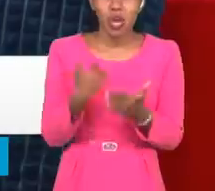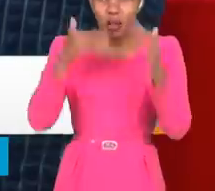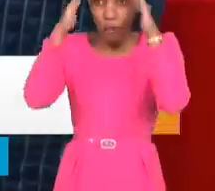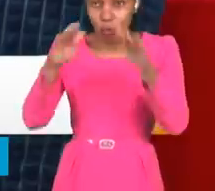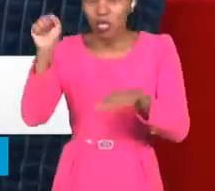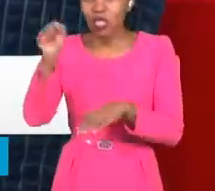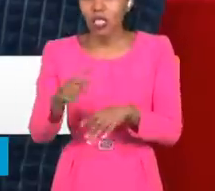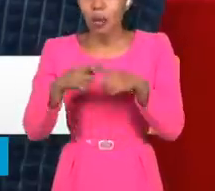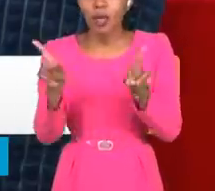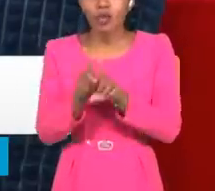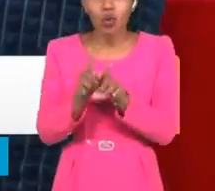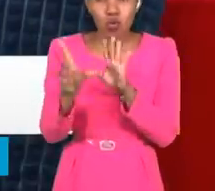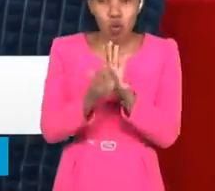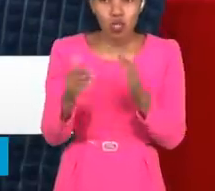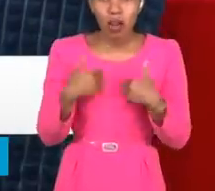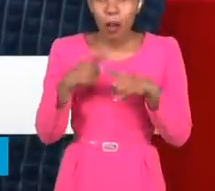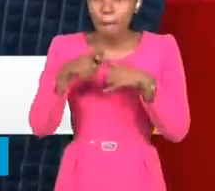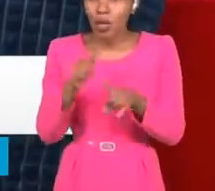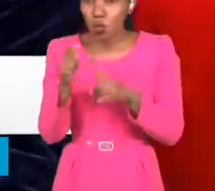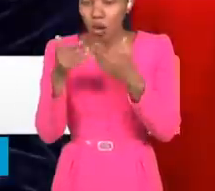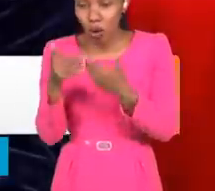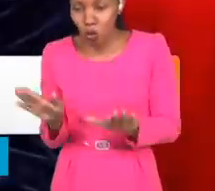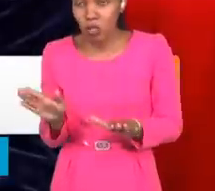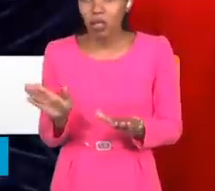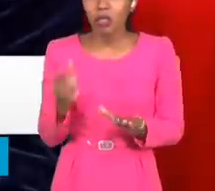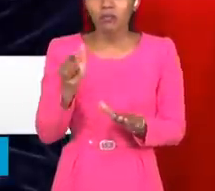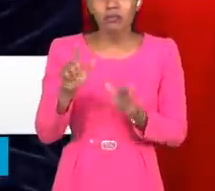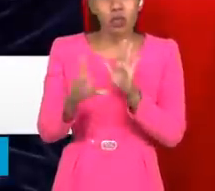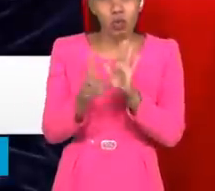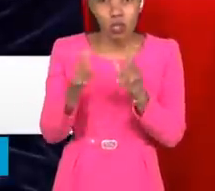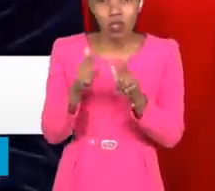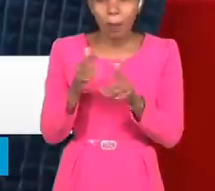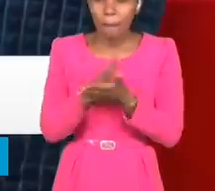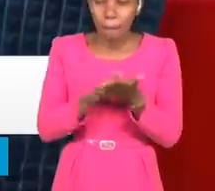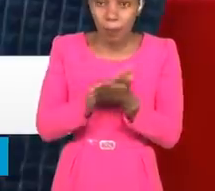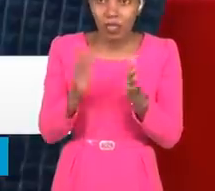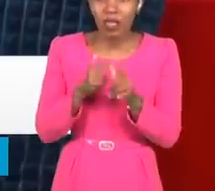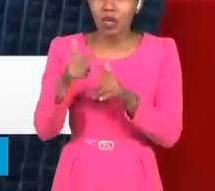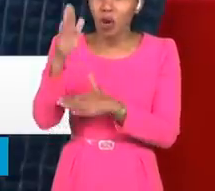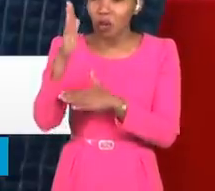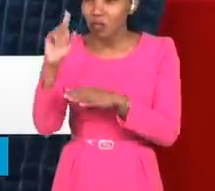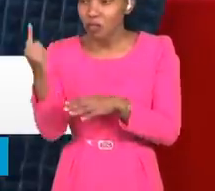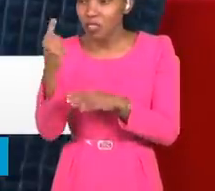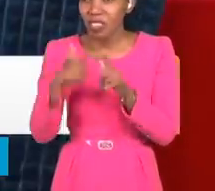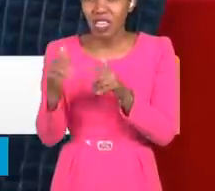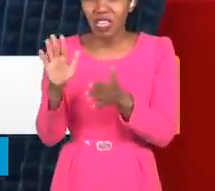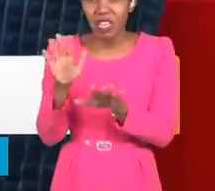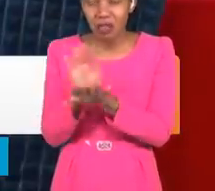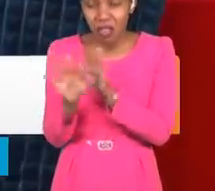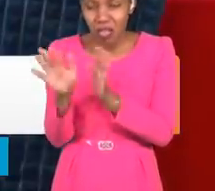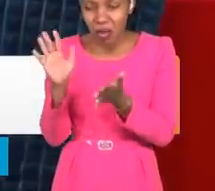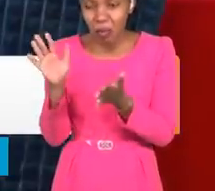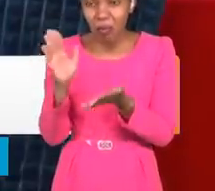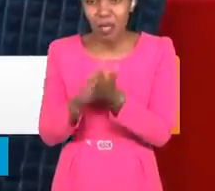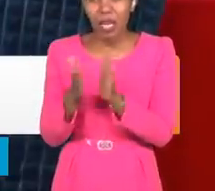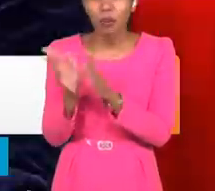of course, they also have laws. But when we lose that, the basic, God first, kila kitu inakuwa kawaida.